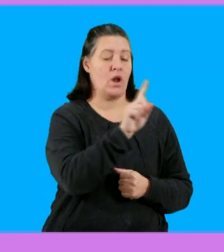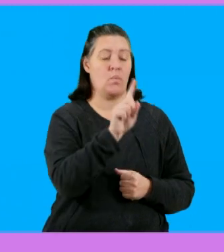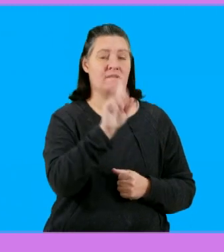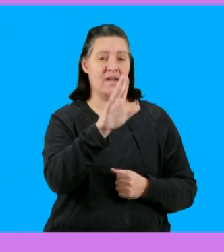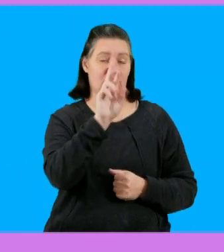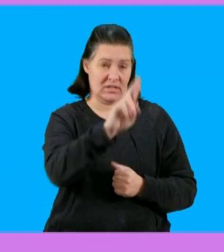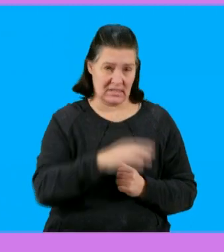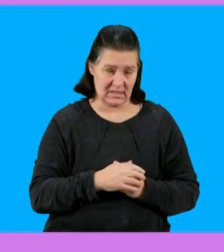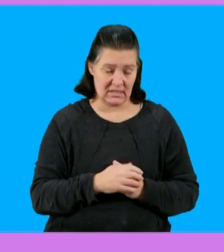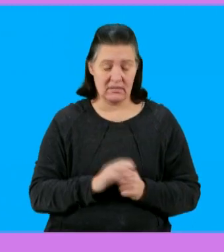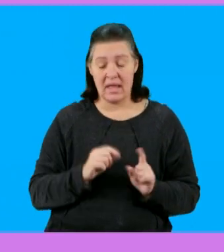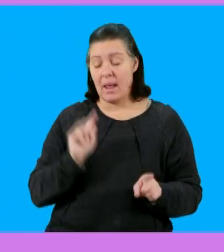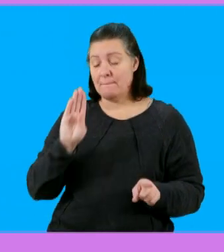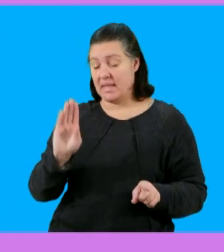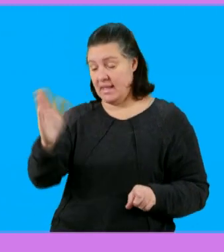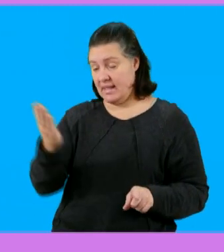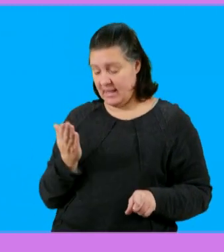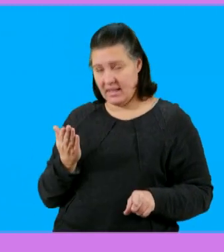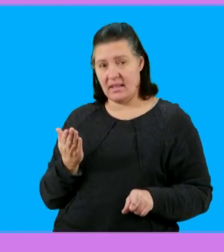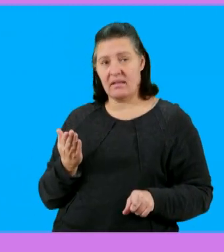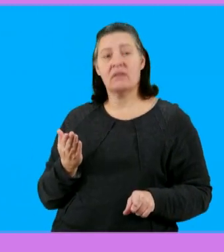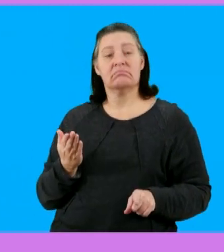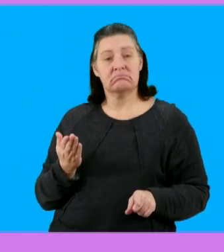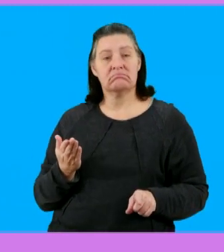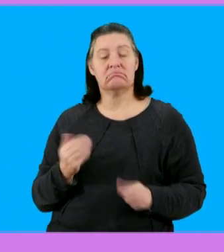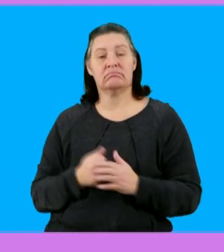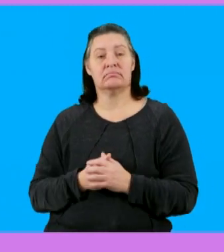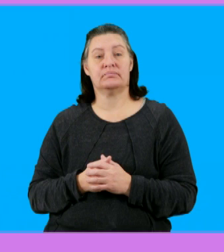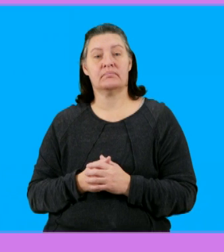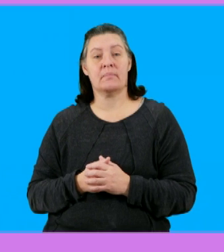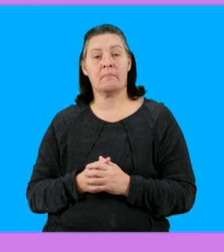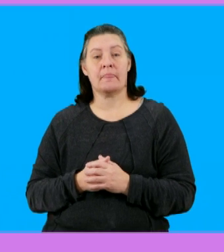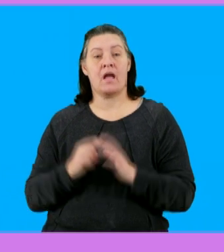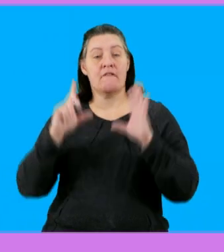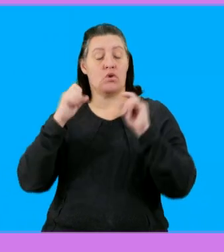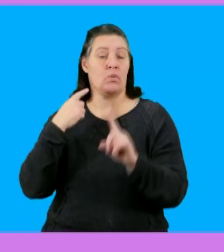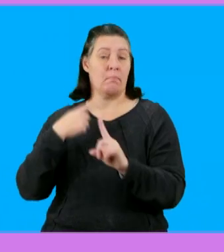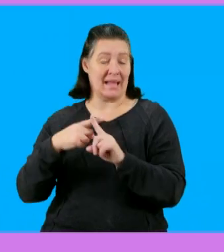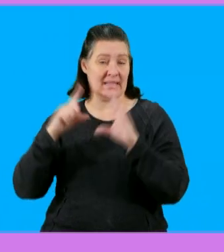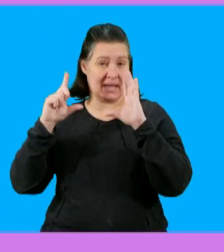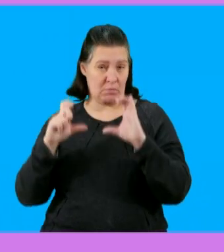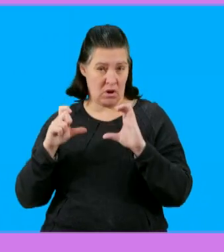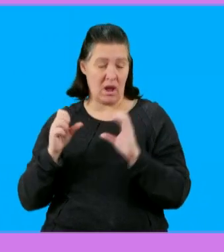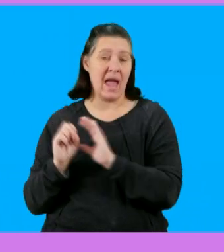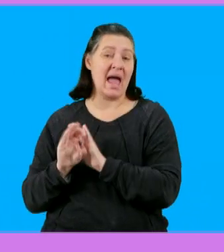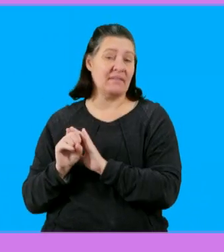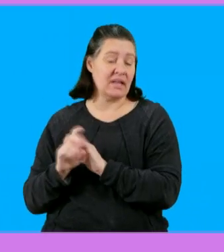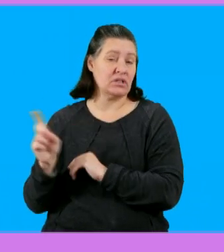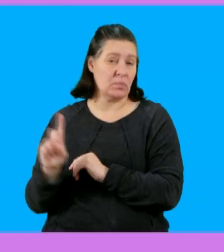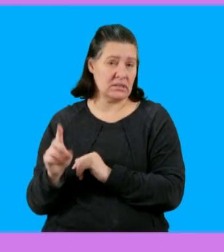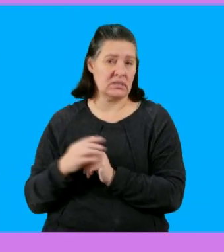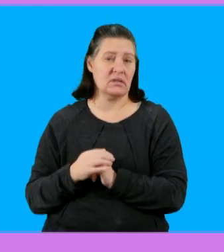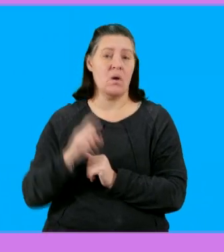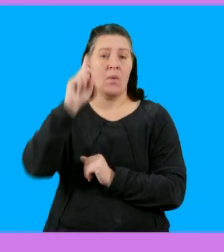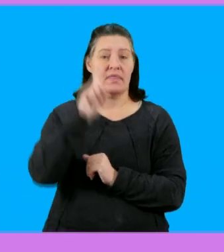Rand. Then, on the other hand, we have Store B that offers the following deal. A Photo Plus camera is advertised